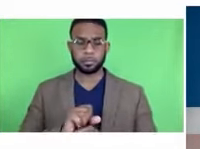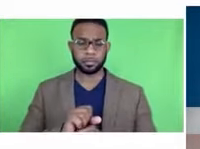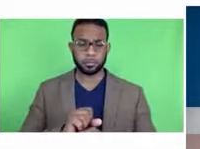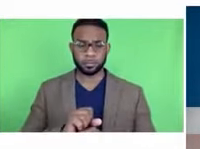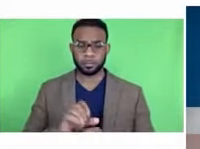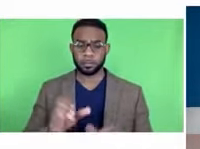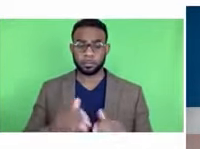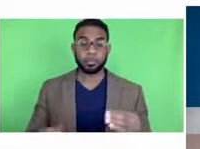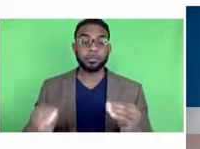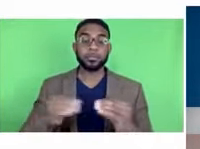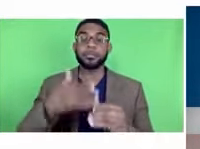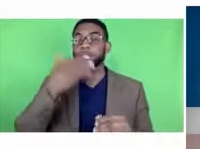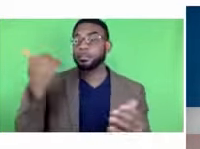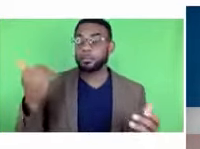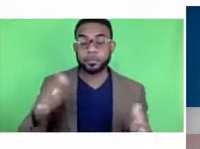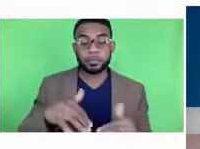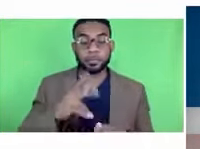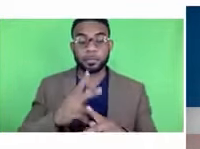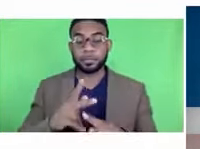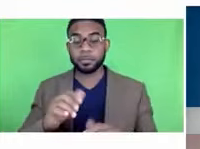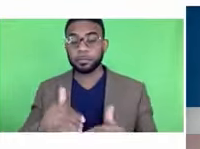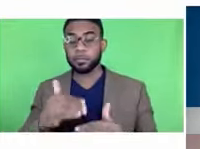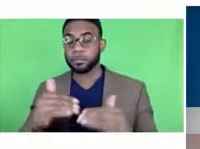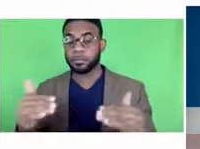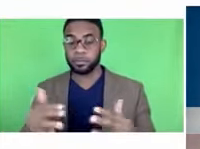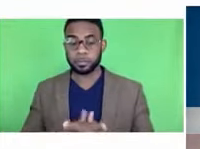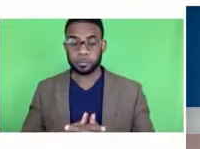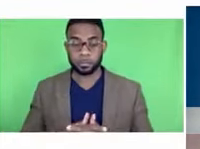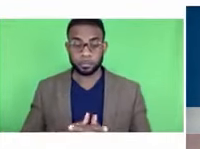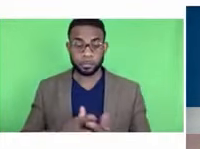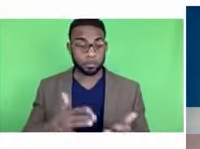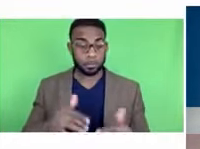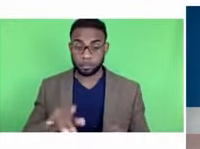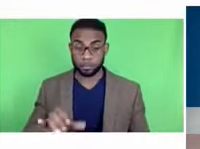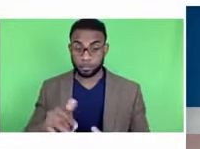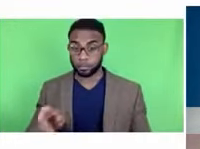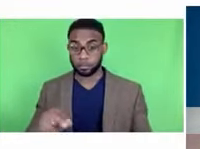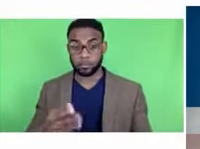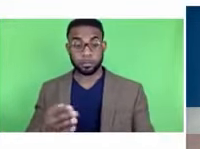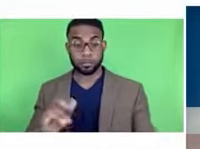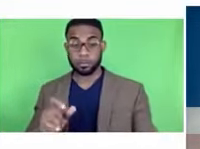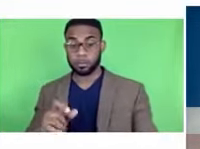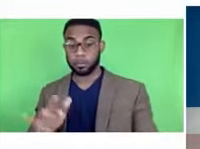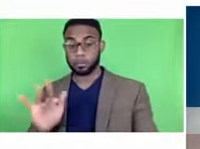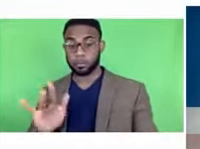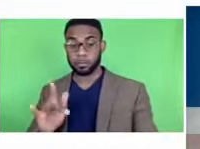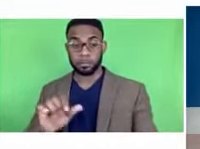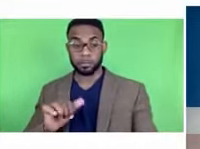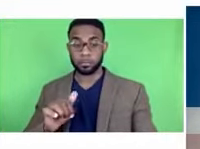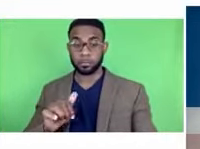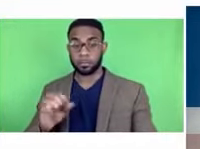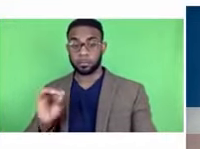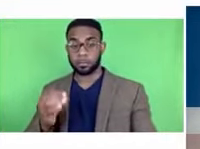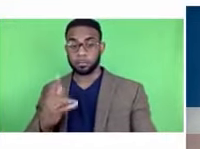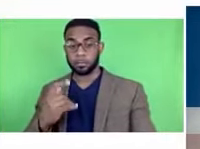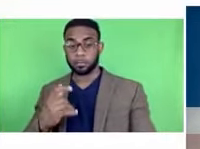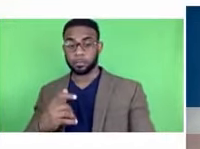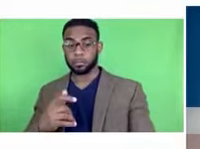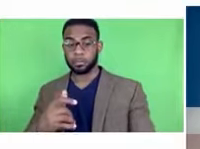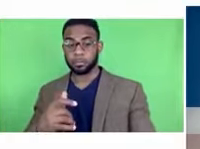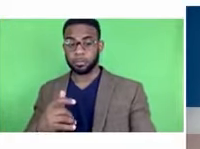even a little bit better? How can we take it to the next level? And maybe we can't do it on our own. Maybe we need to reach out to another organization just to get a little bit